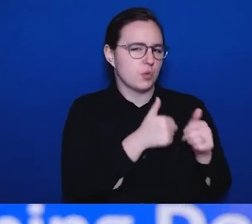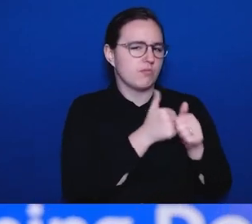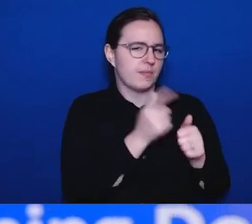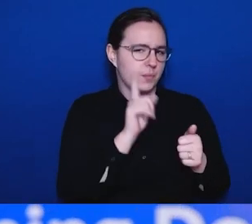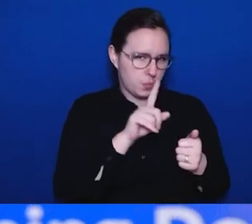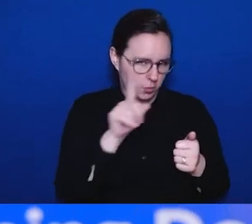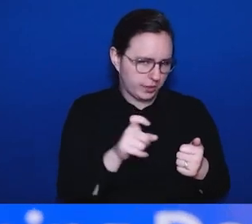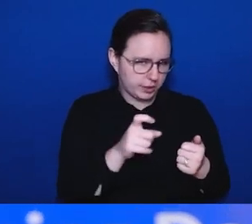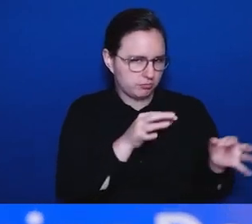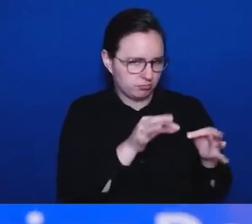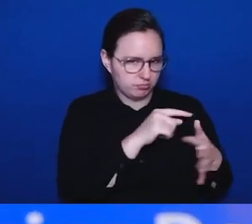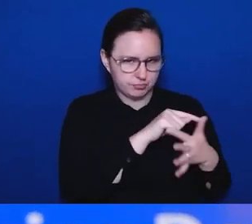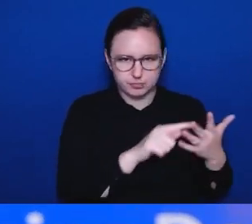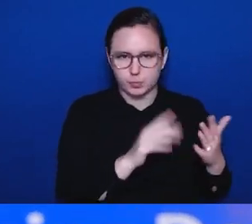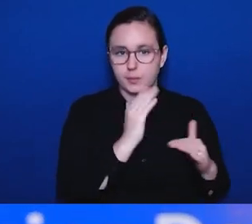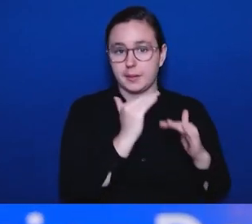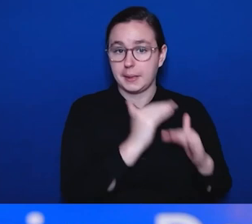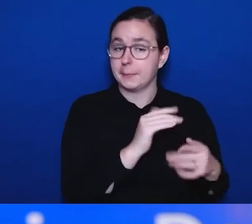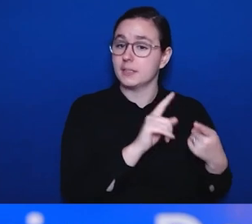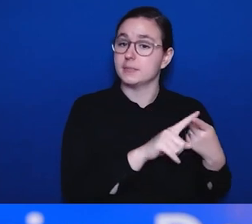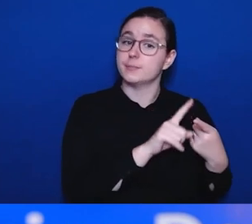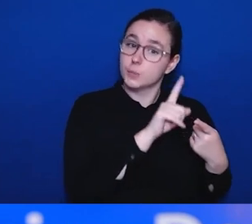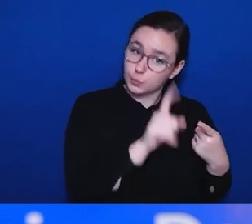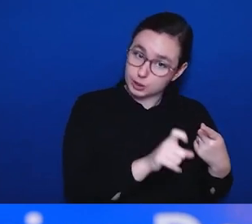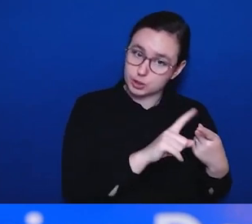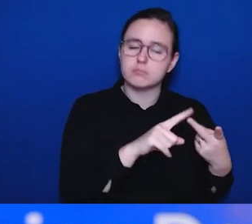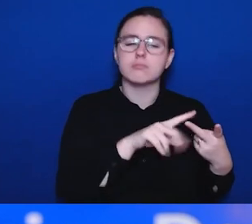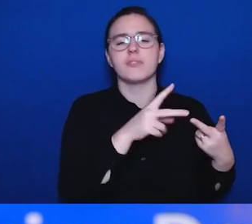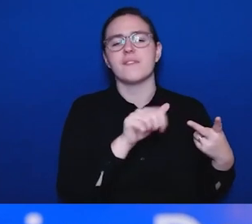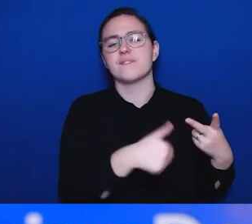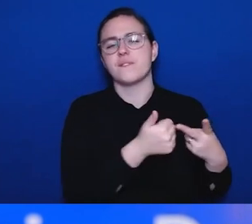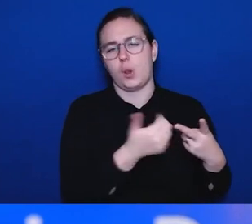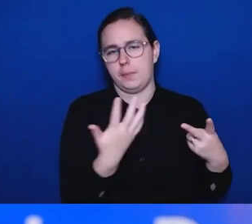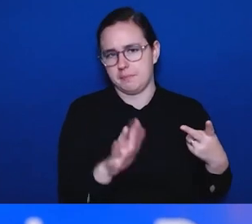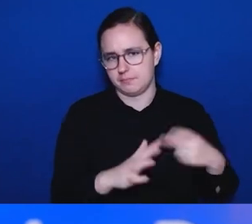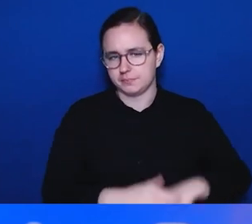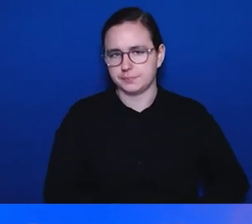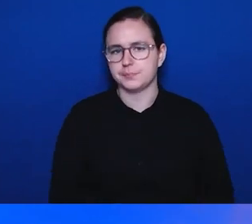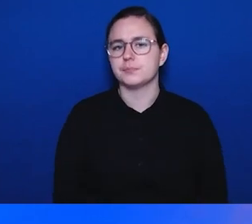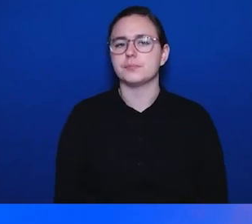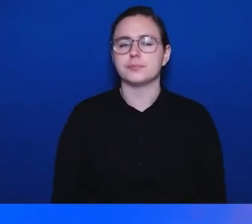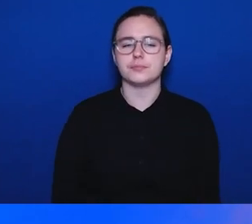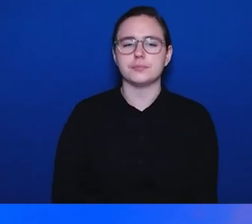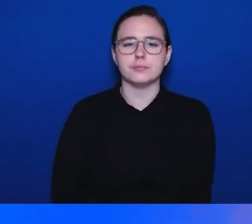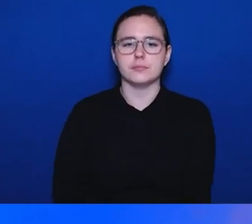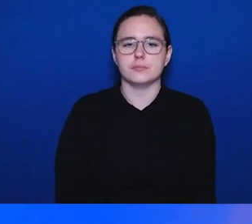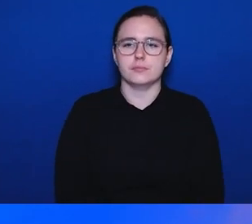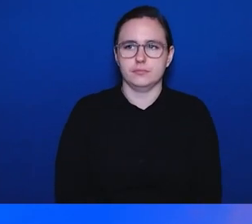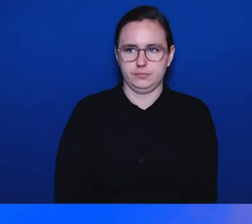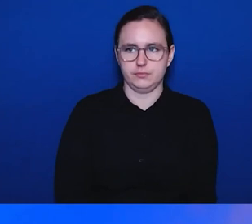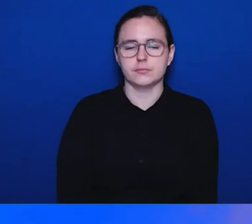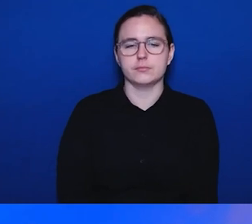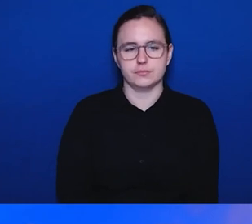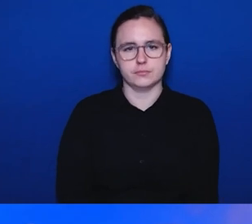Good afternoon, everyone. Thanks for joining us today. A reminder to media on the line, please press *1 to enter the queue. You'll be limited to one